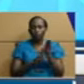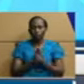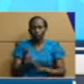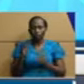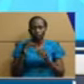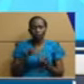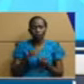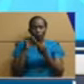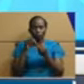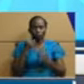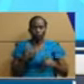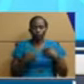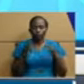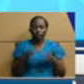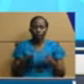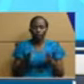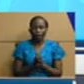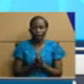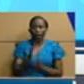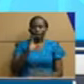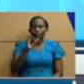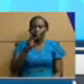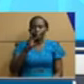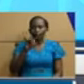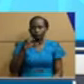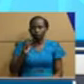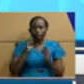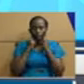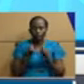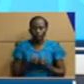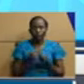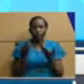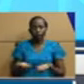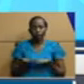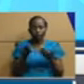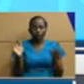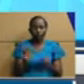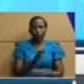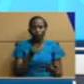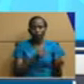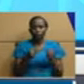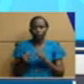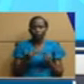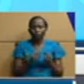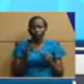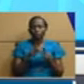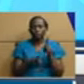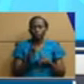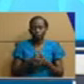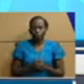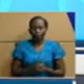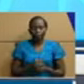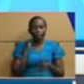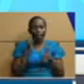interest groups and civil society for availing themselves to fully participate in this conversation. Lastly, but